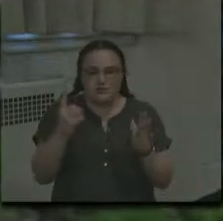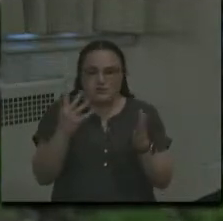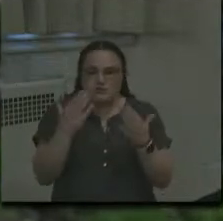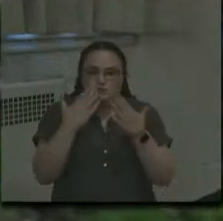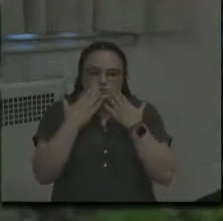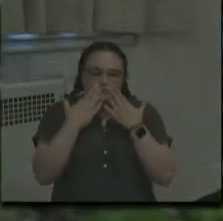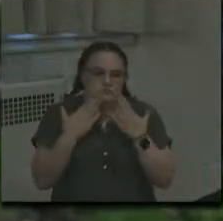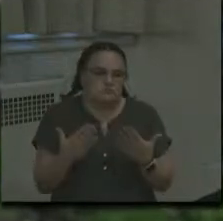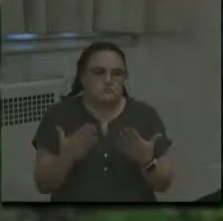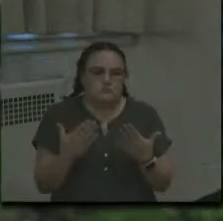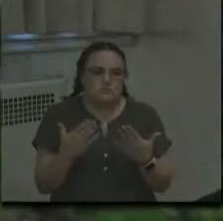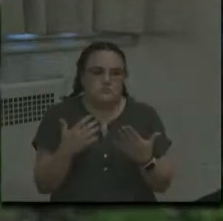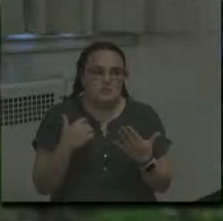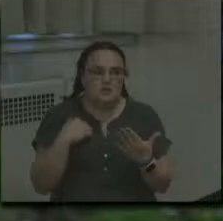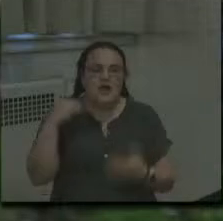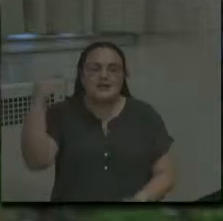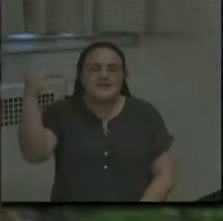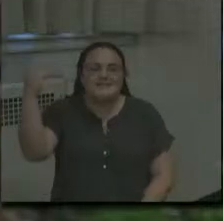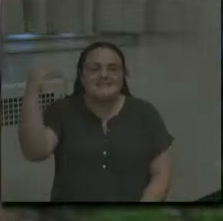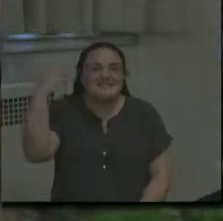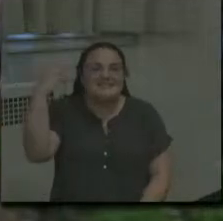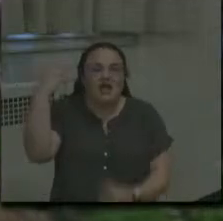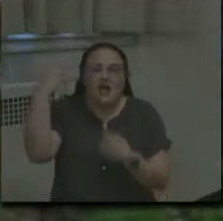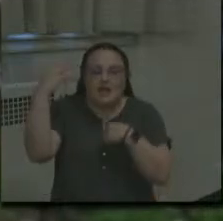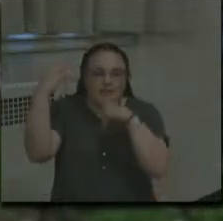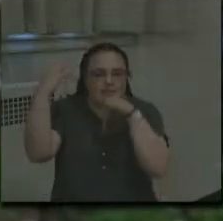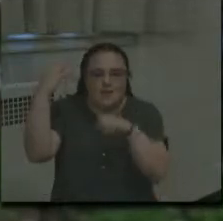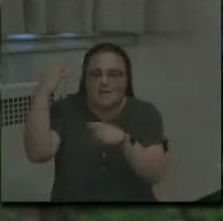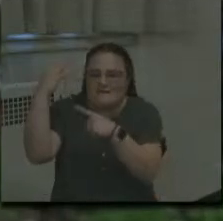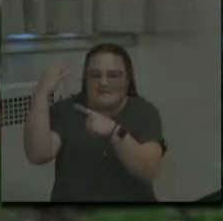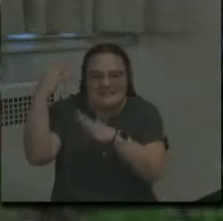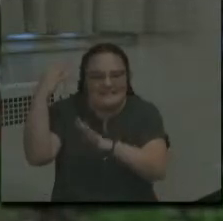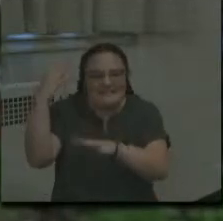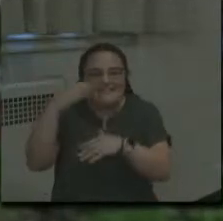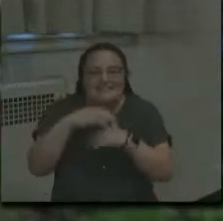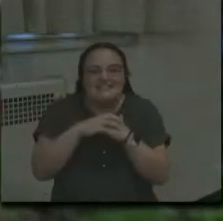I'm out here in the sun. I love the sun. But I also wanted to